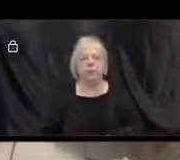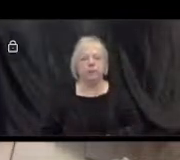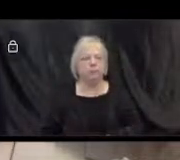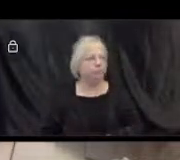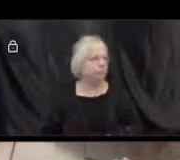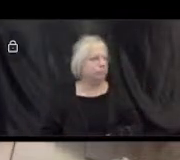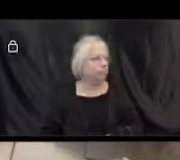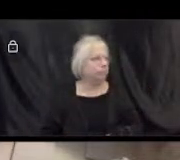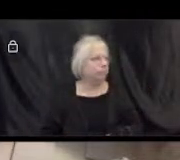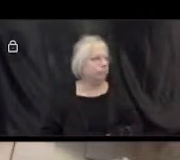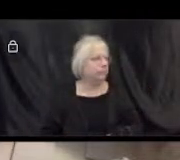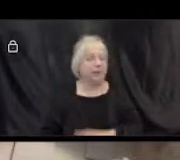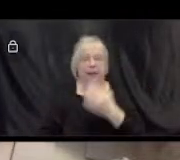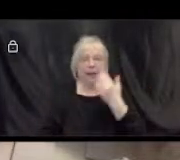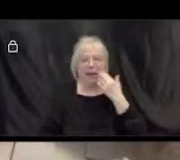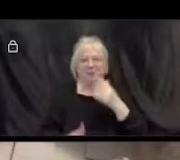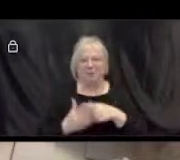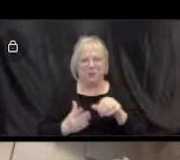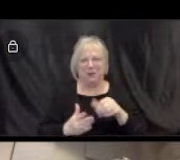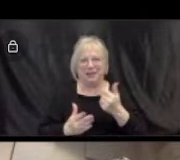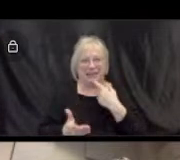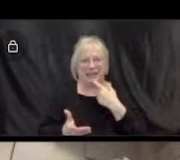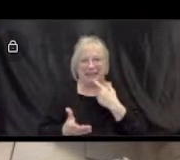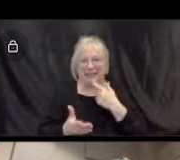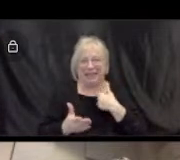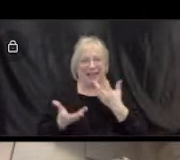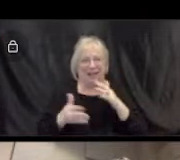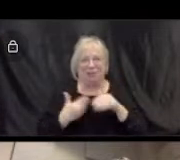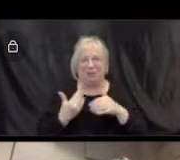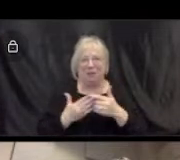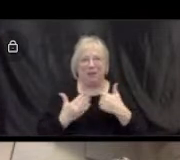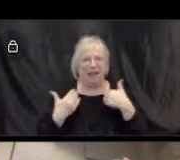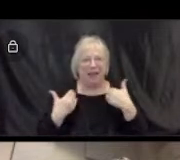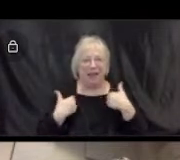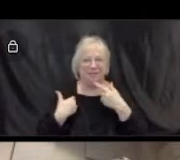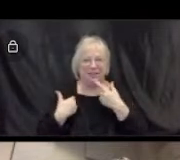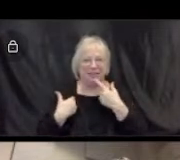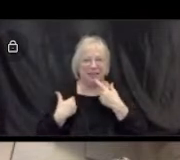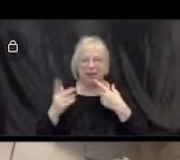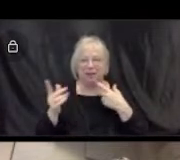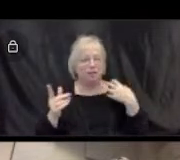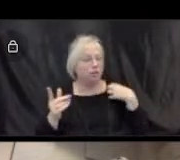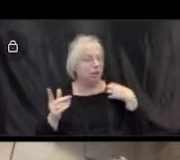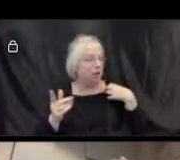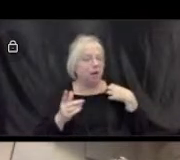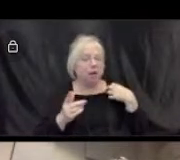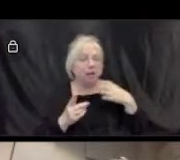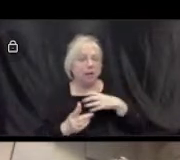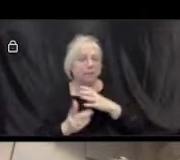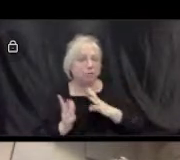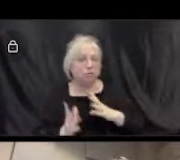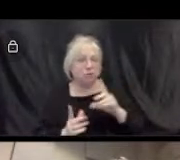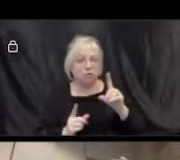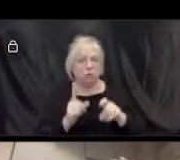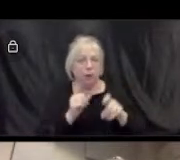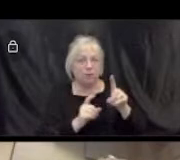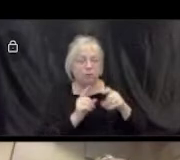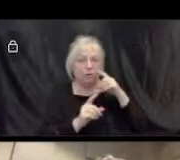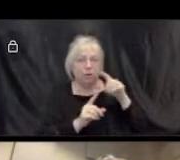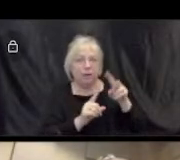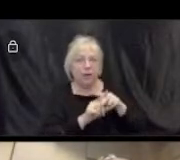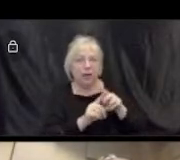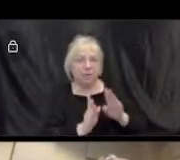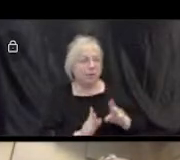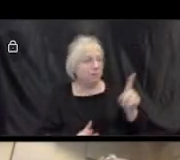Well, I don't know what else to say. That's all I have to say. Do any commissioner have any questions of the applicant?